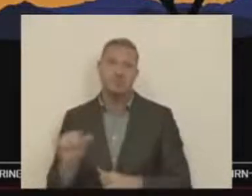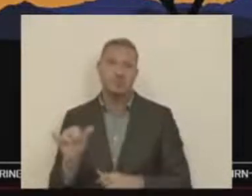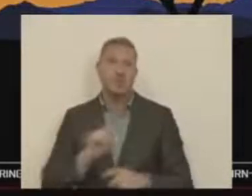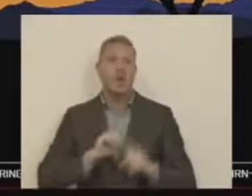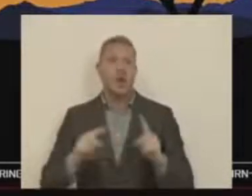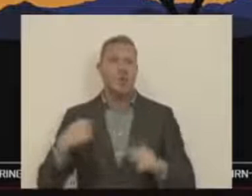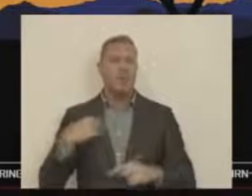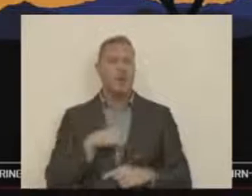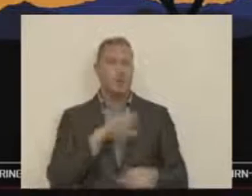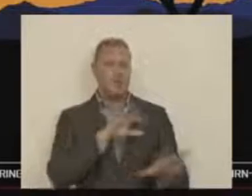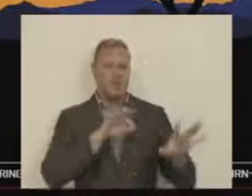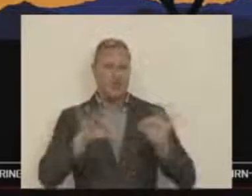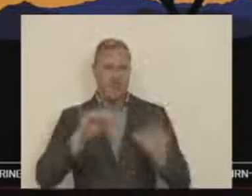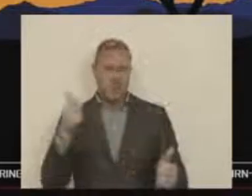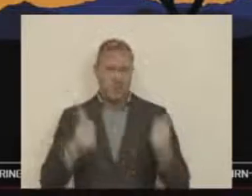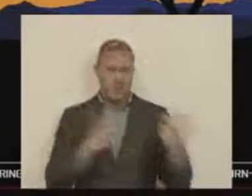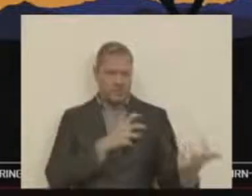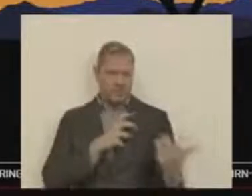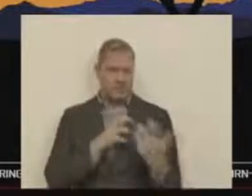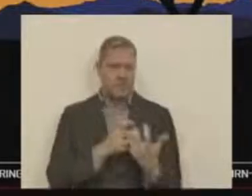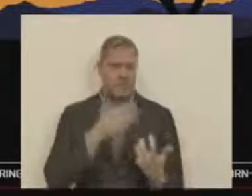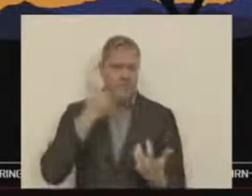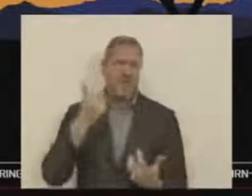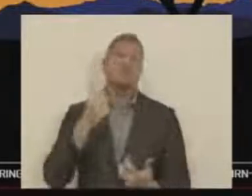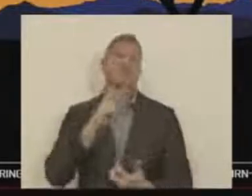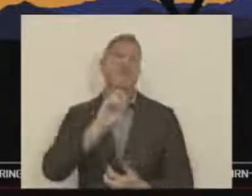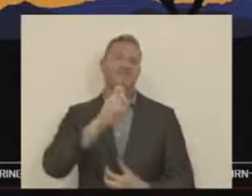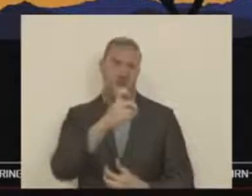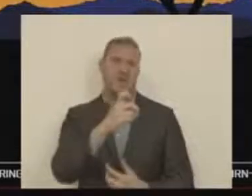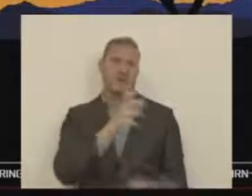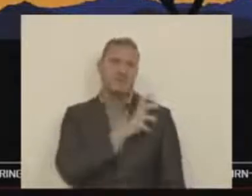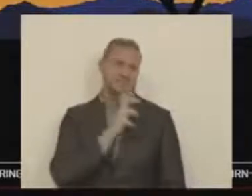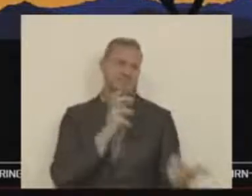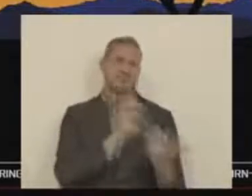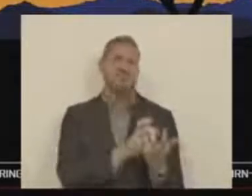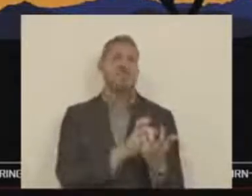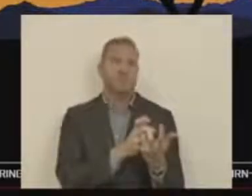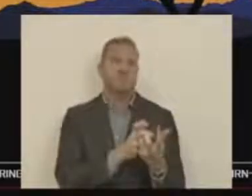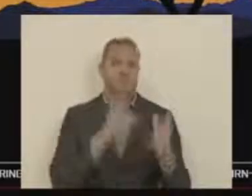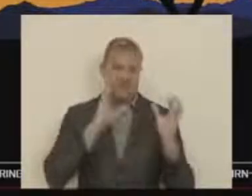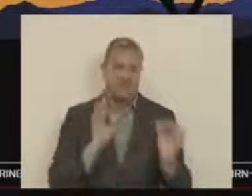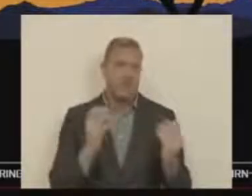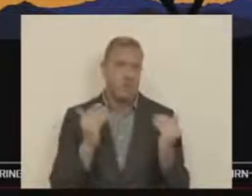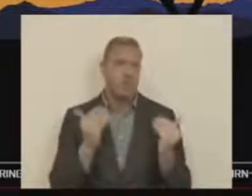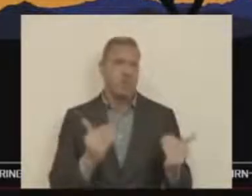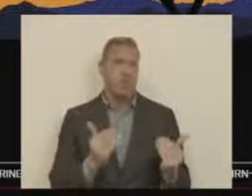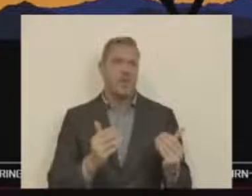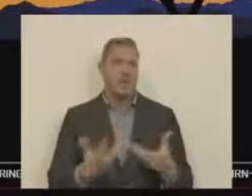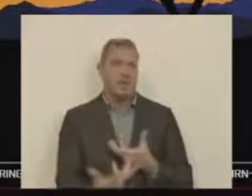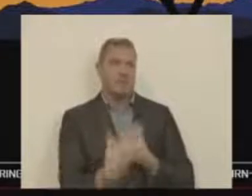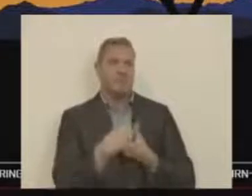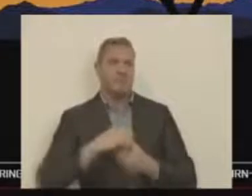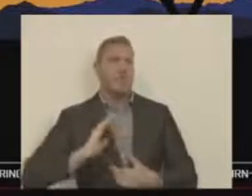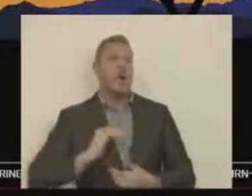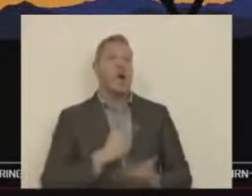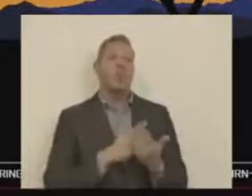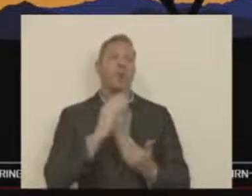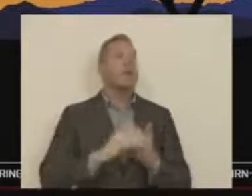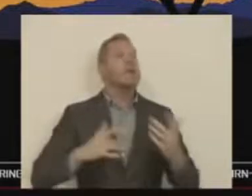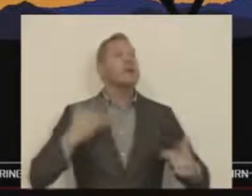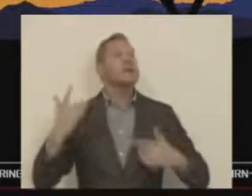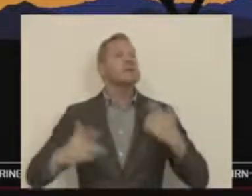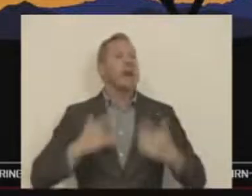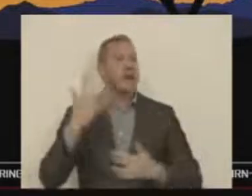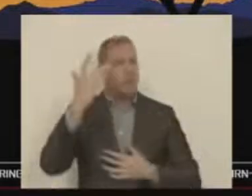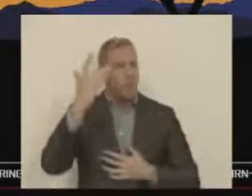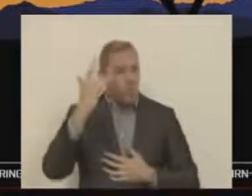selected to be a participant of our program. And it's an exciting opportunity for us. Number one, it's our goal to expand